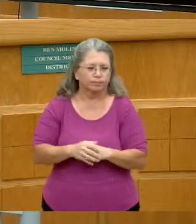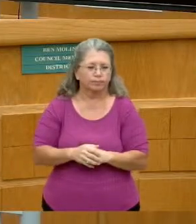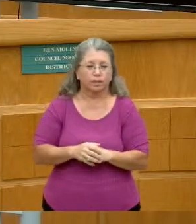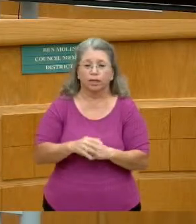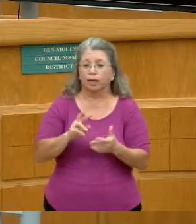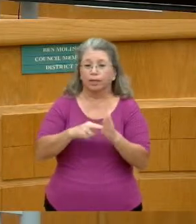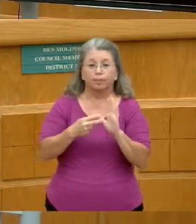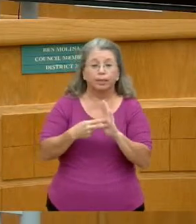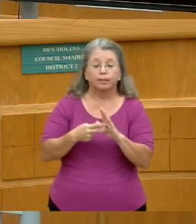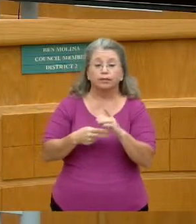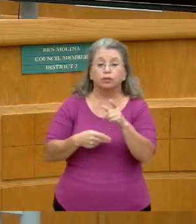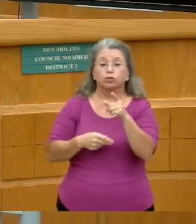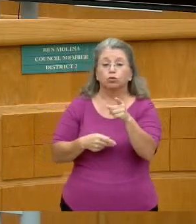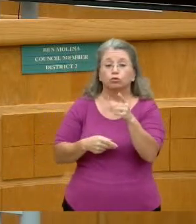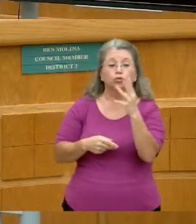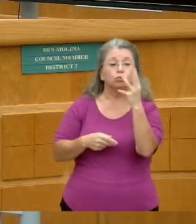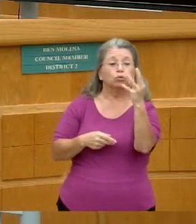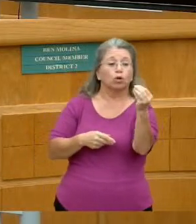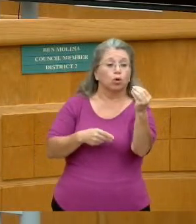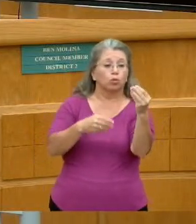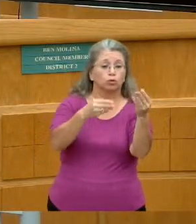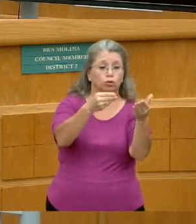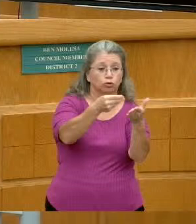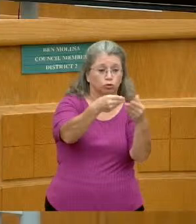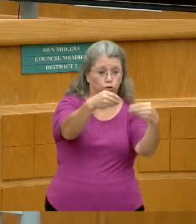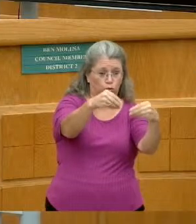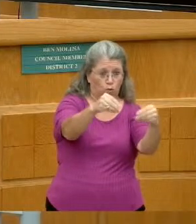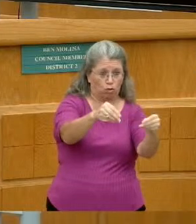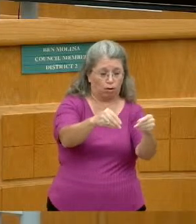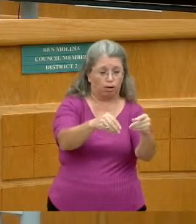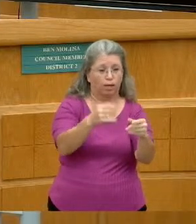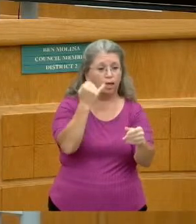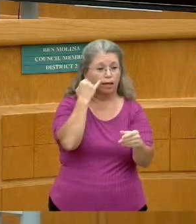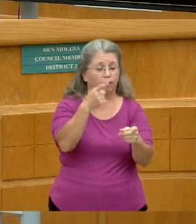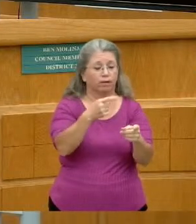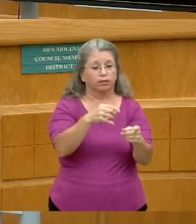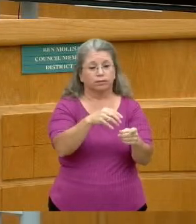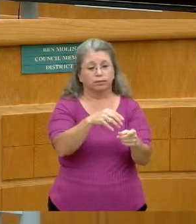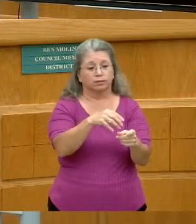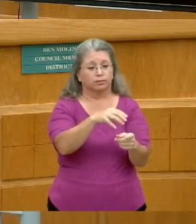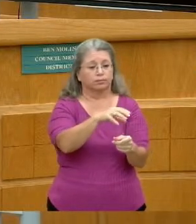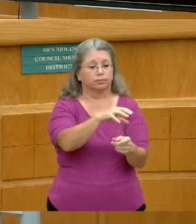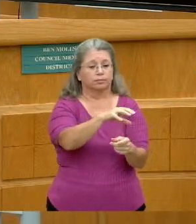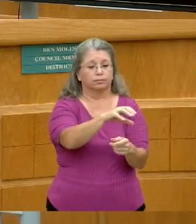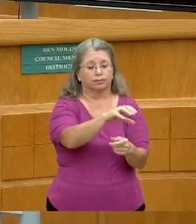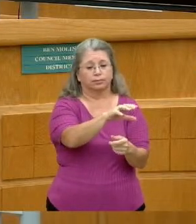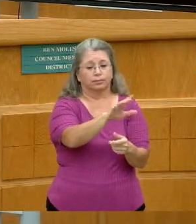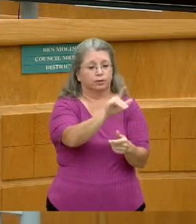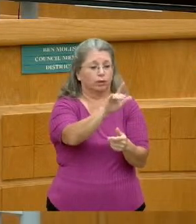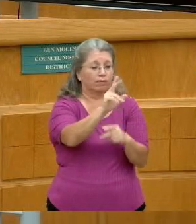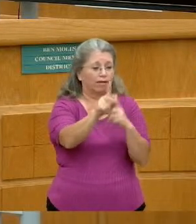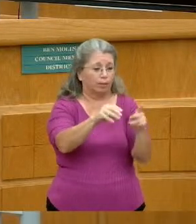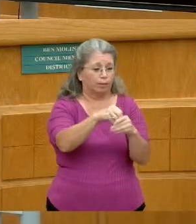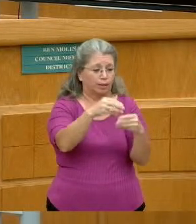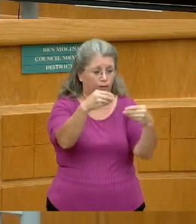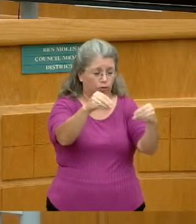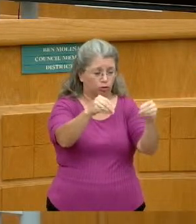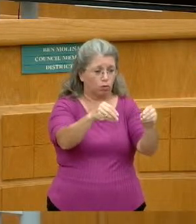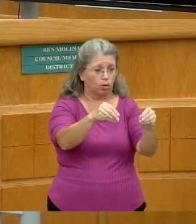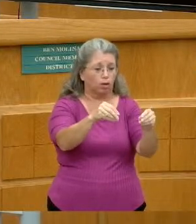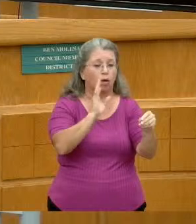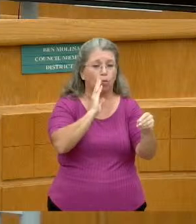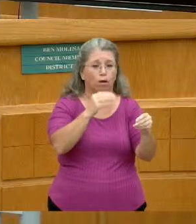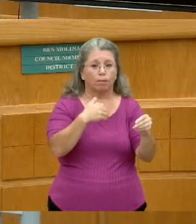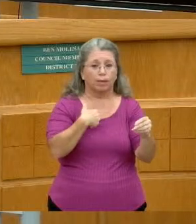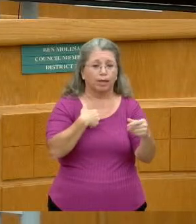the store, if there's 25 to 50 people in the store, there's going to be, on average, at least one person in there that actually has